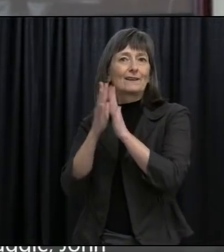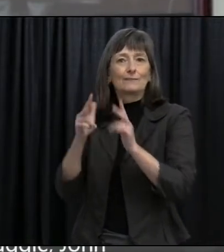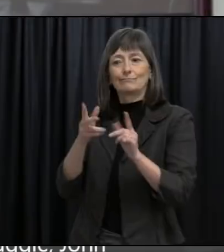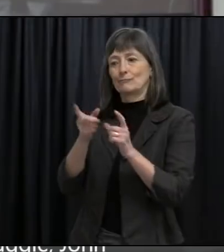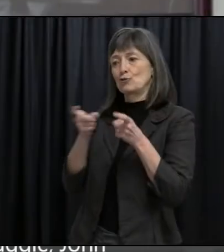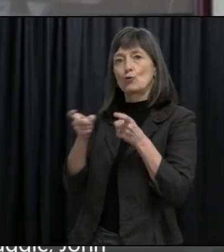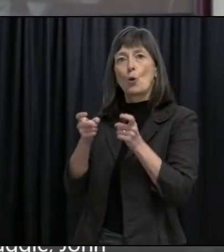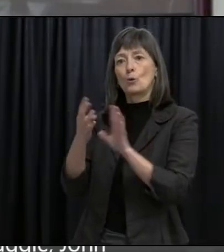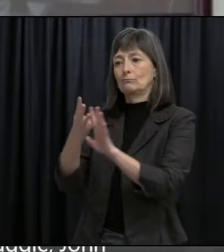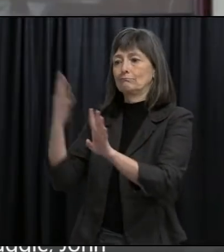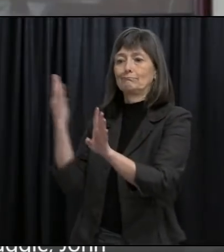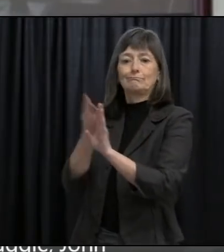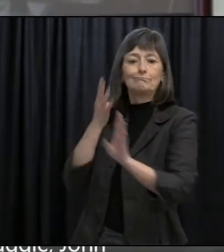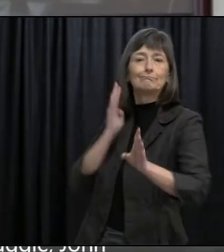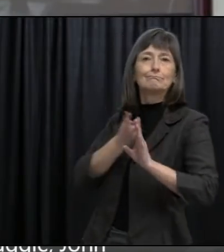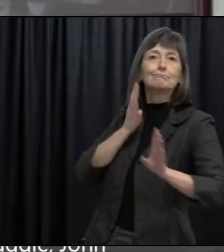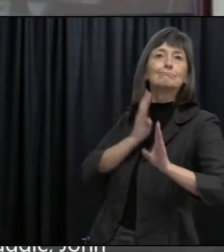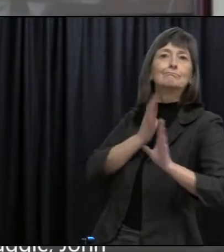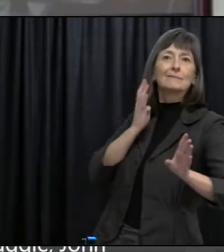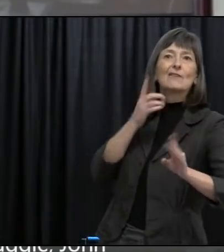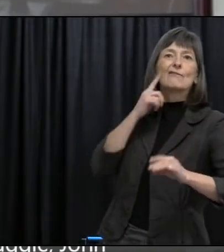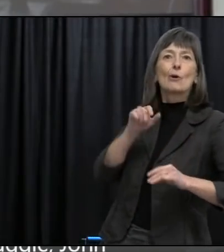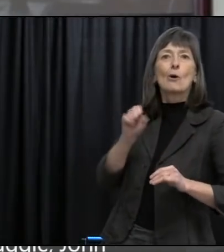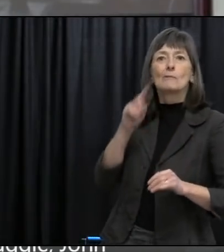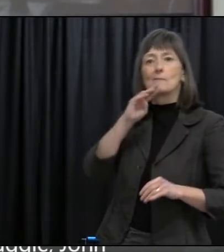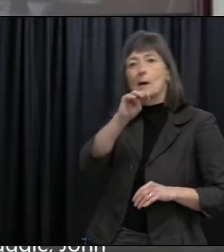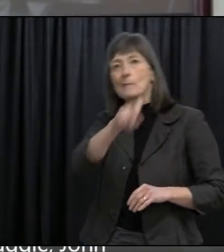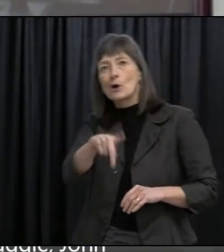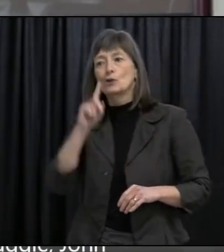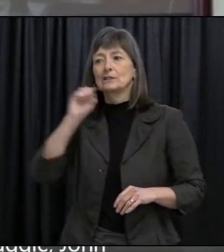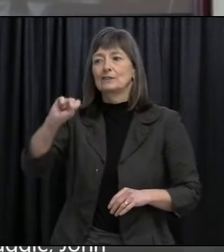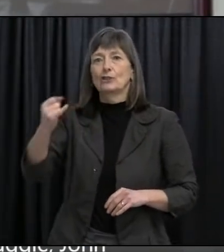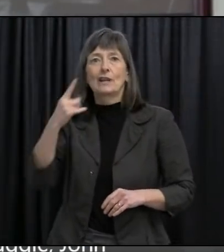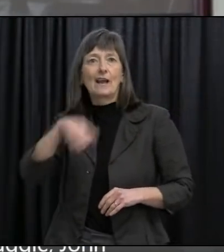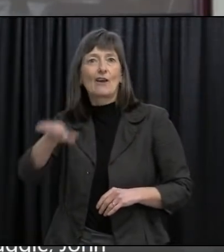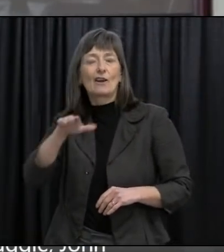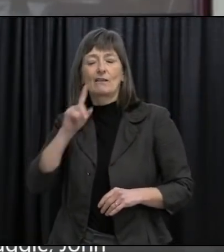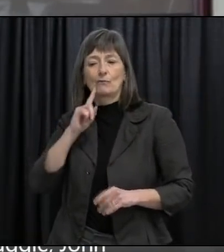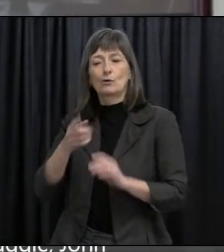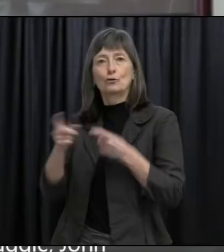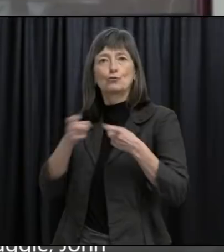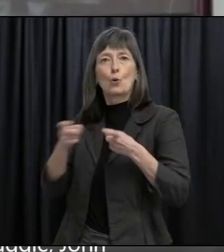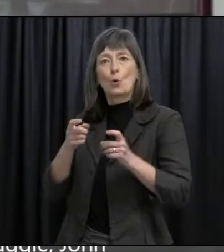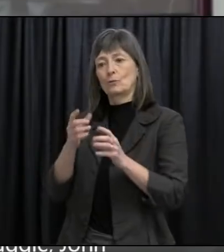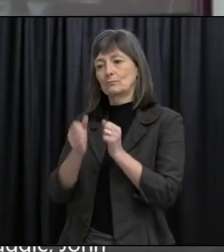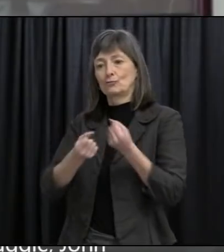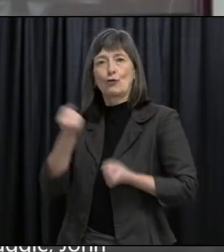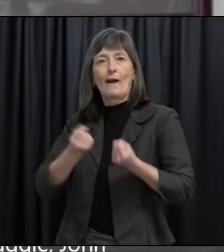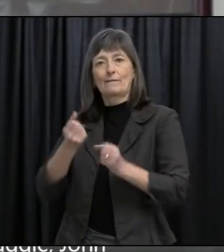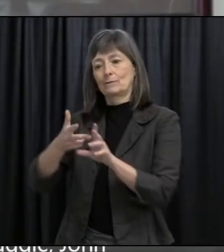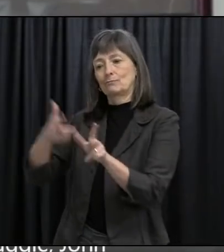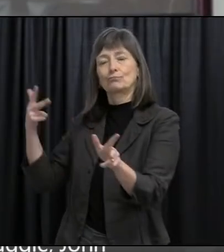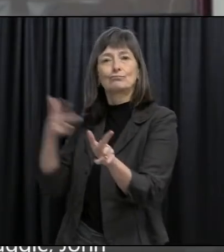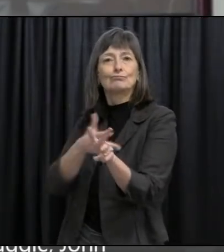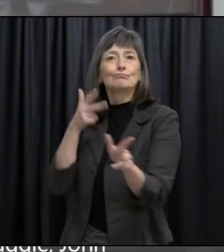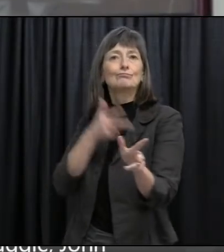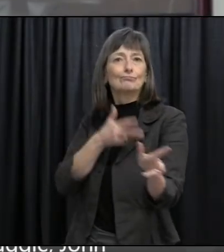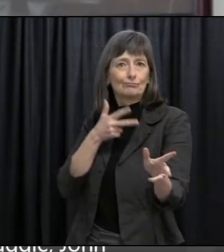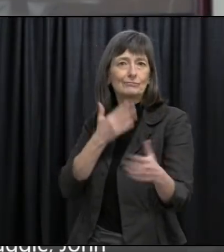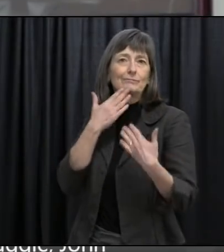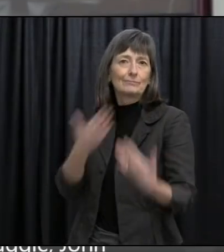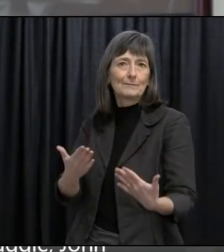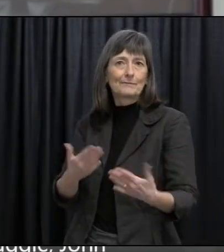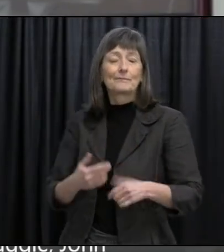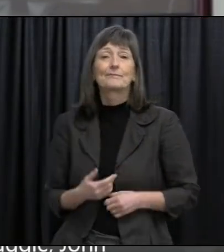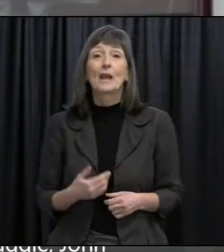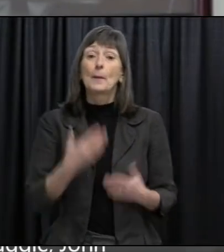sites in metro area. Again, cases continue to be found, and that's good. A case identified is a